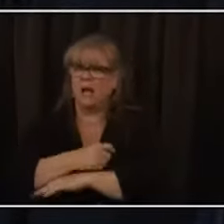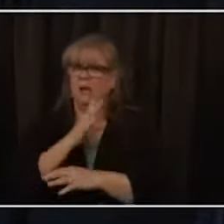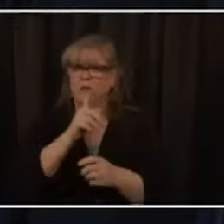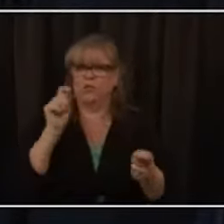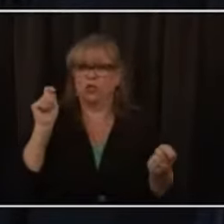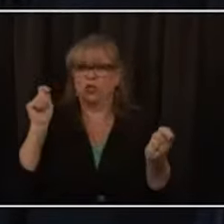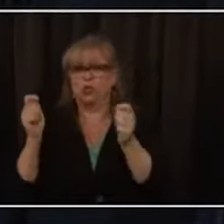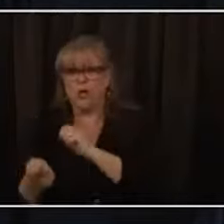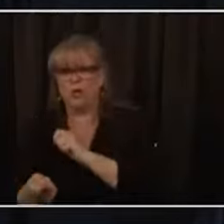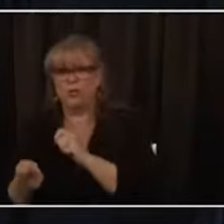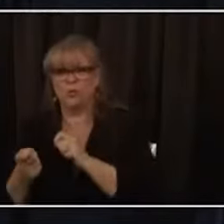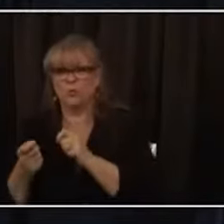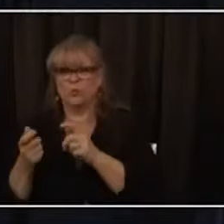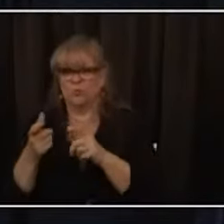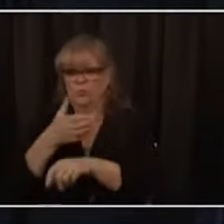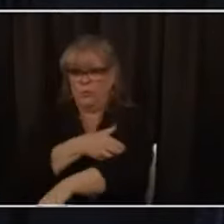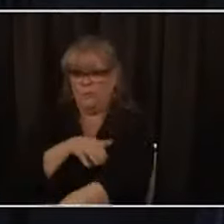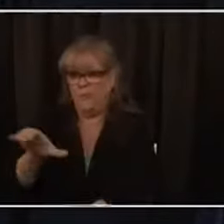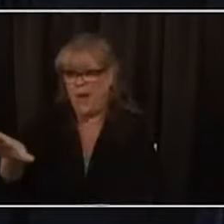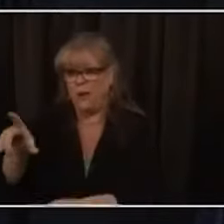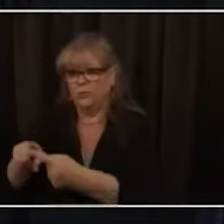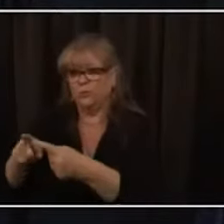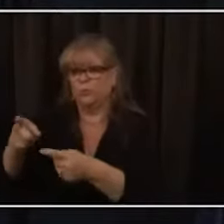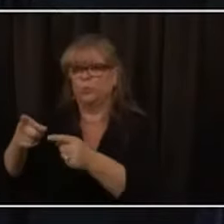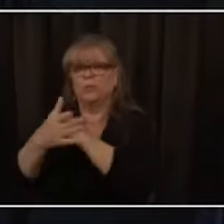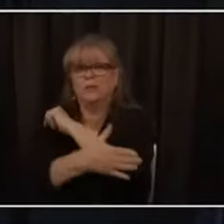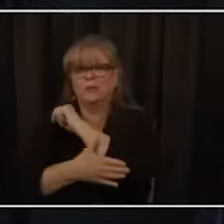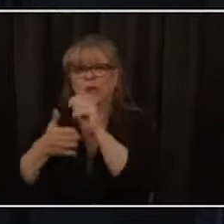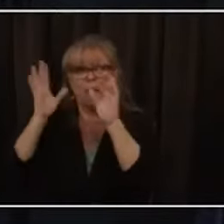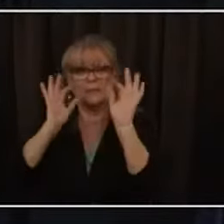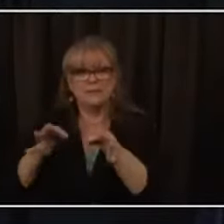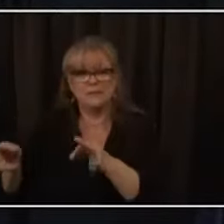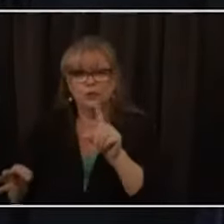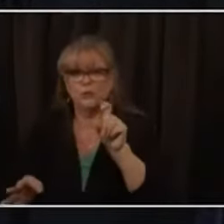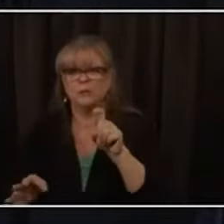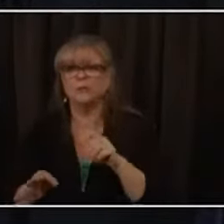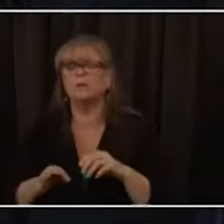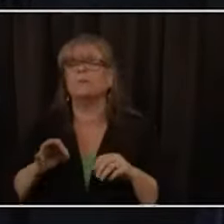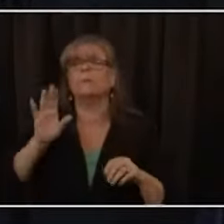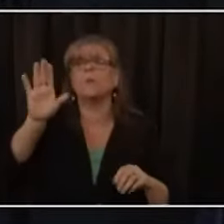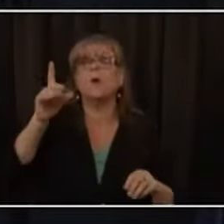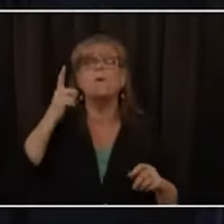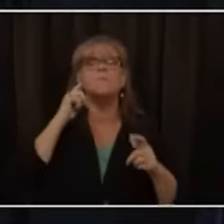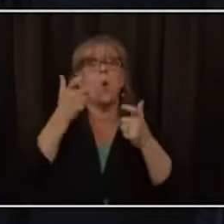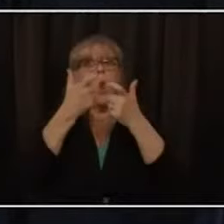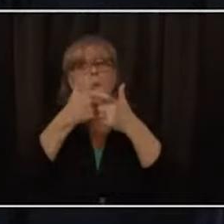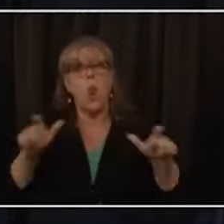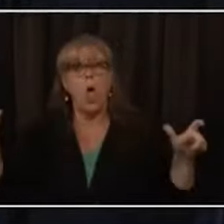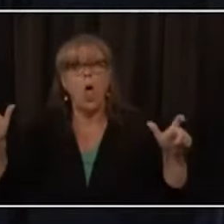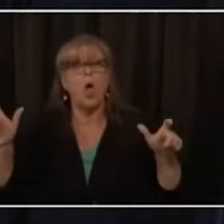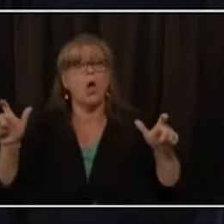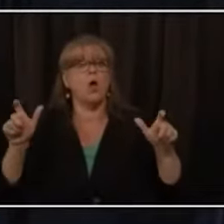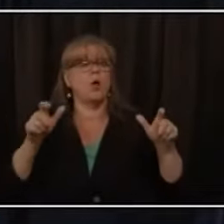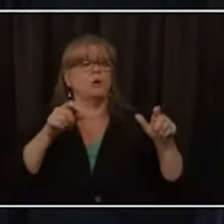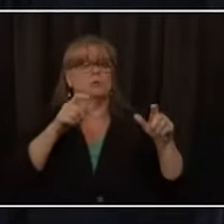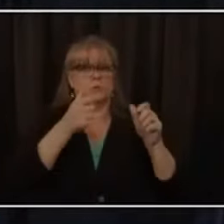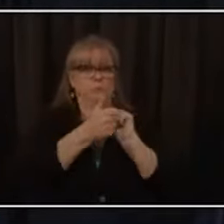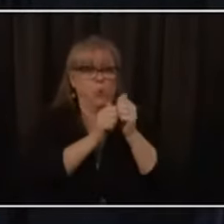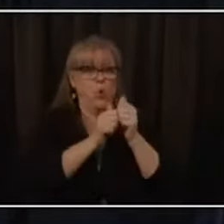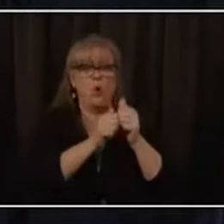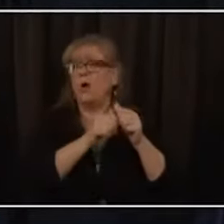For the large-scale sporting events remain under state supervision. There's no change. Any indoor